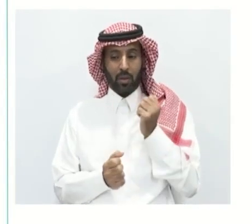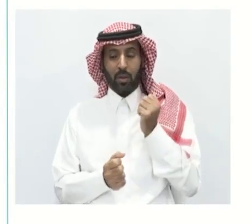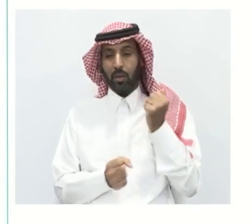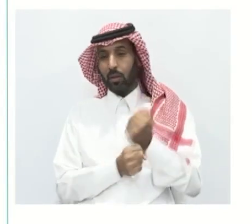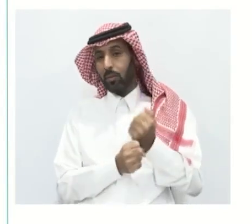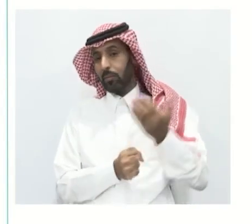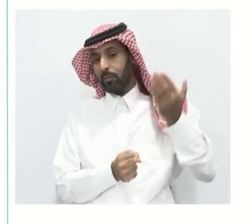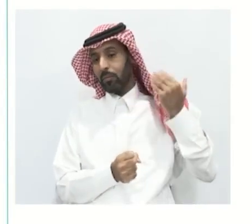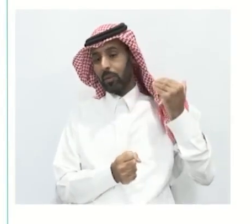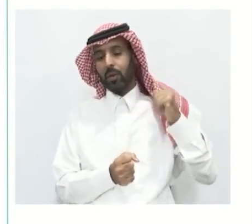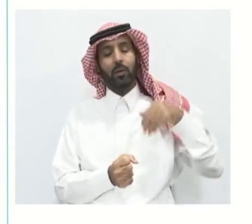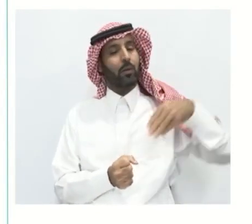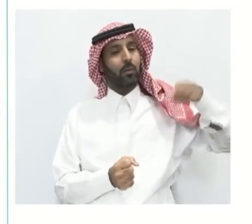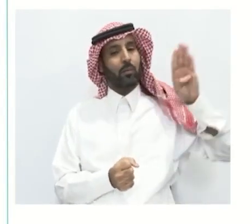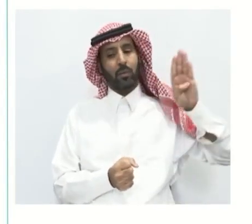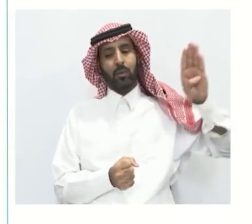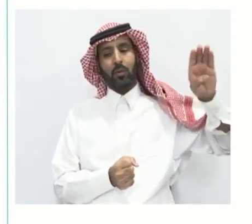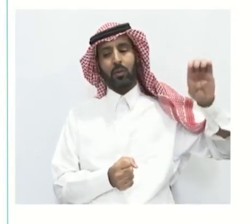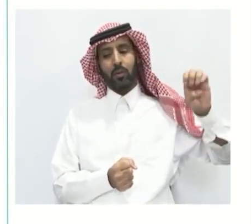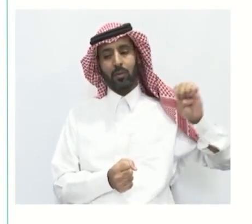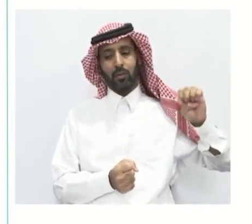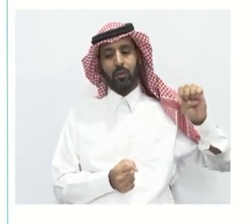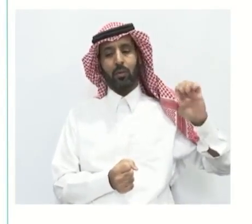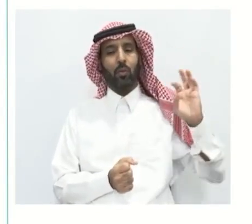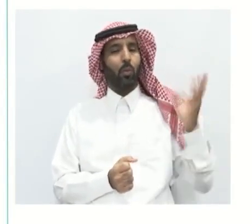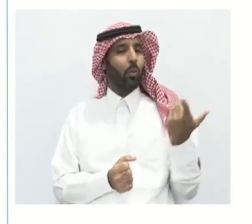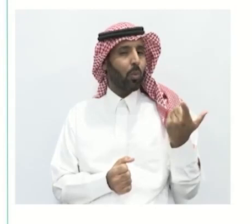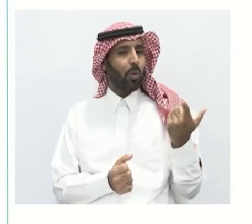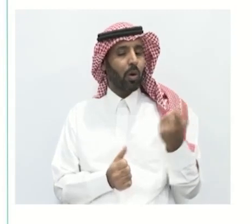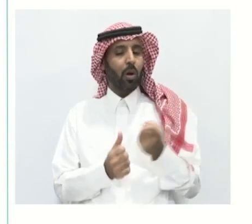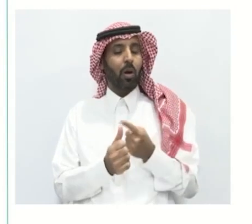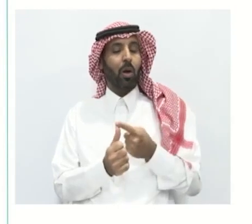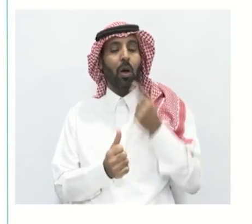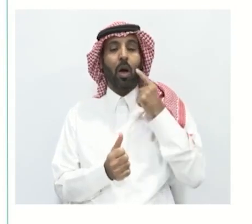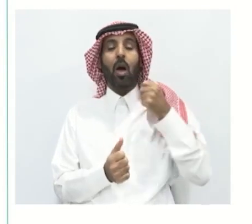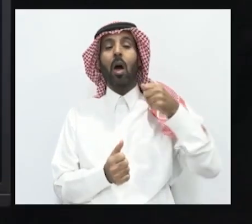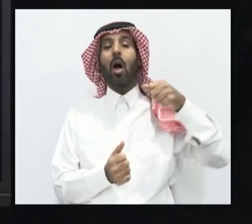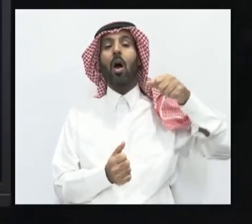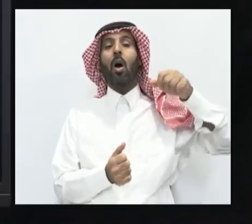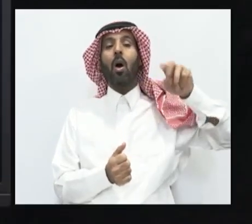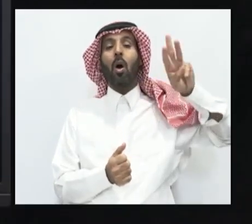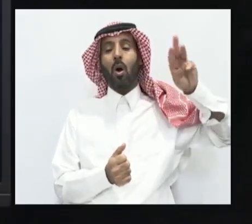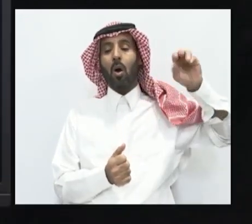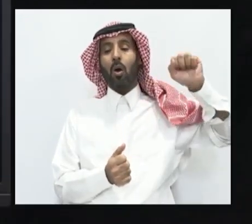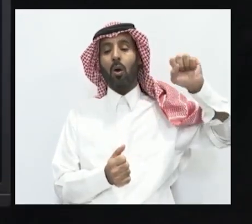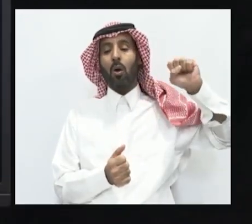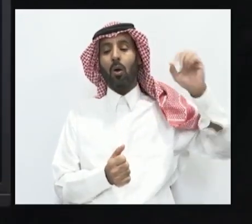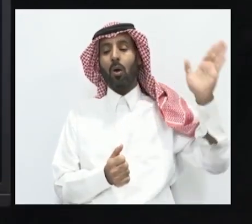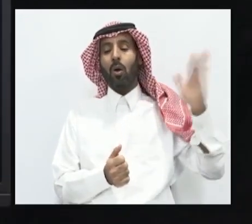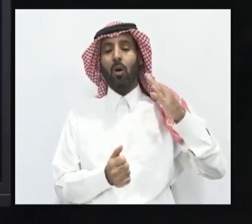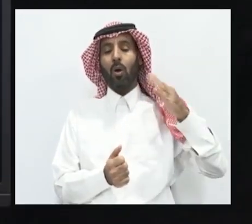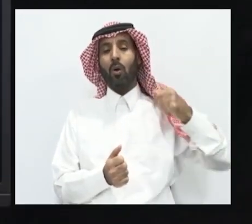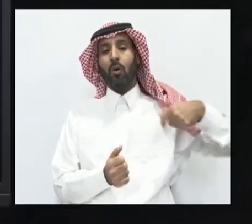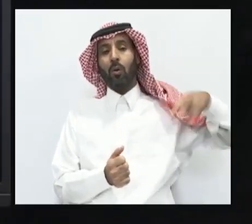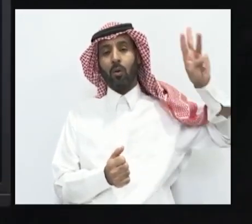tense be. The simple past tense be, the verb to be. Of course, the simple past for be, we have was